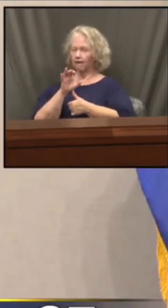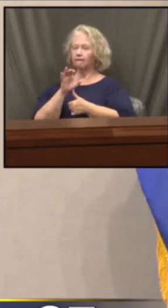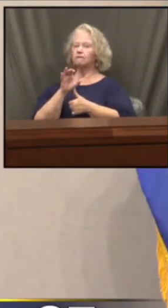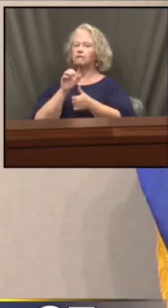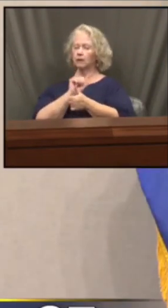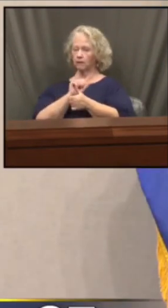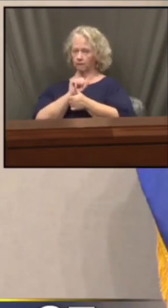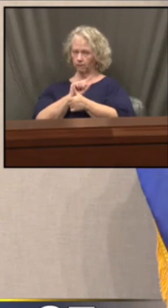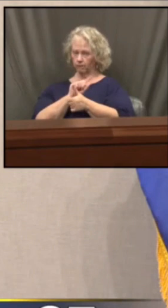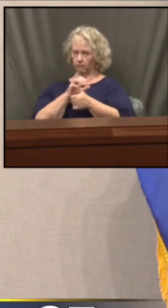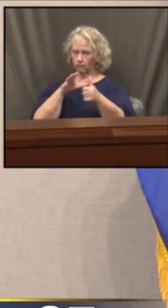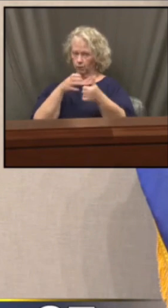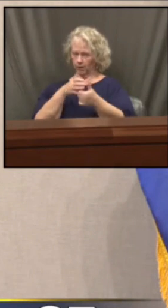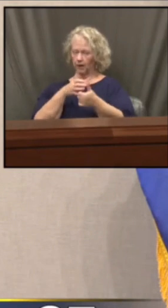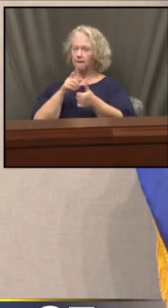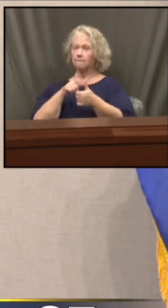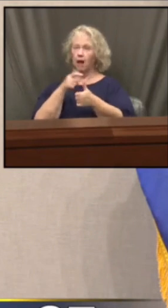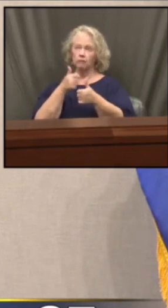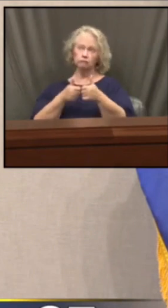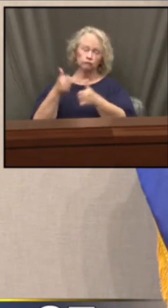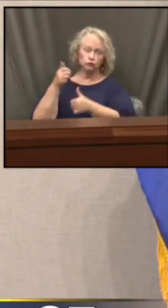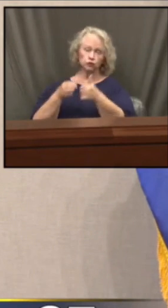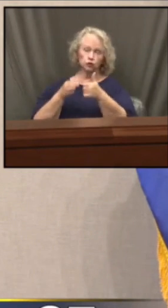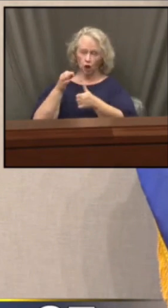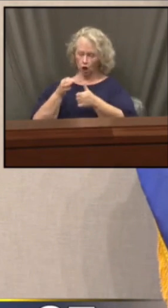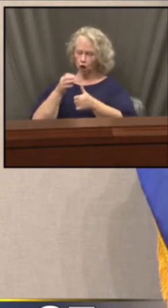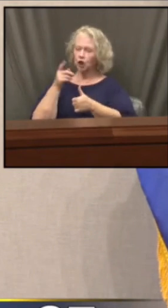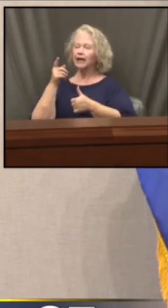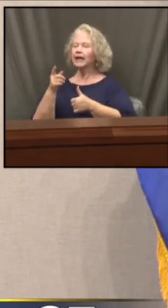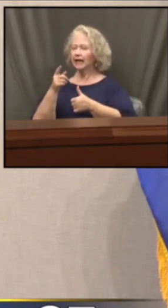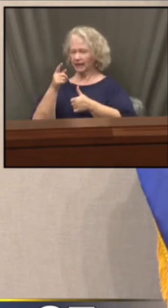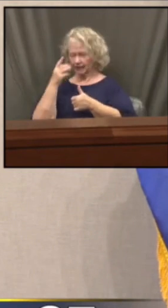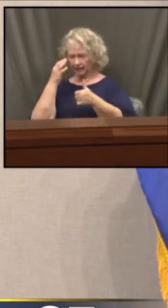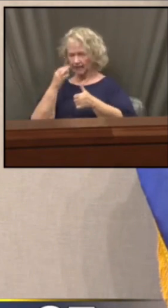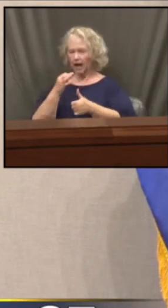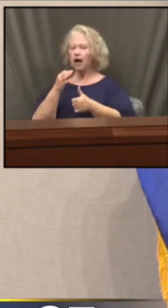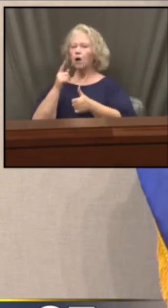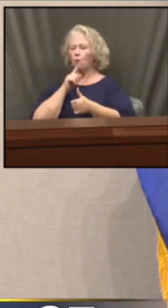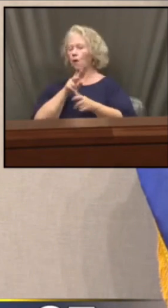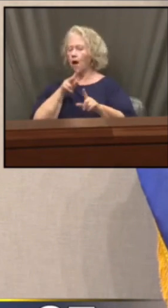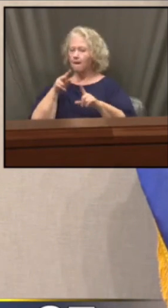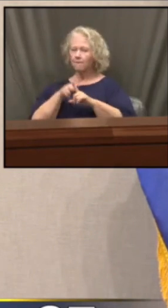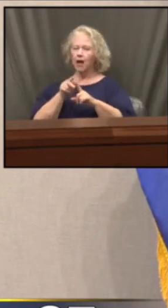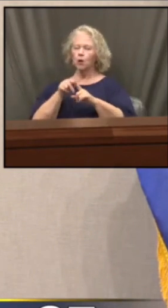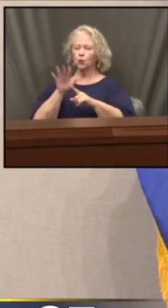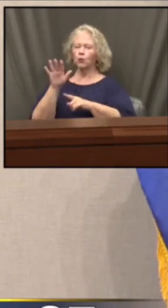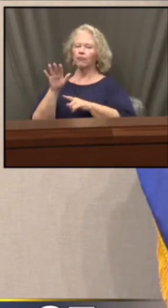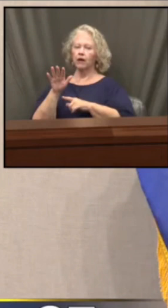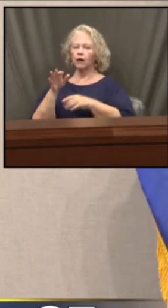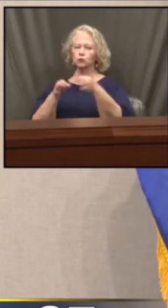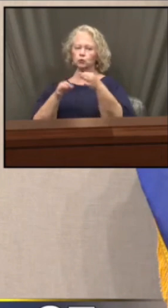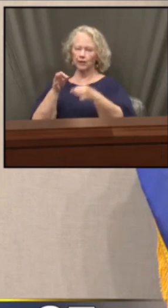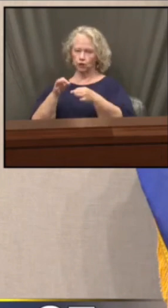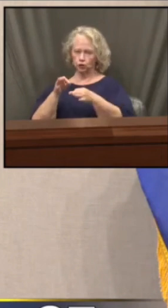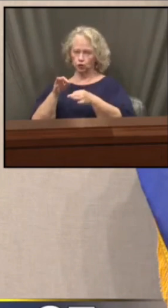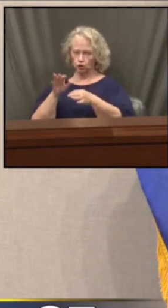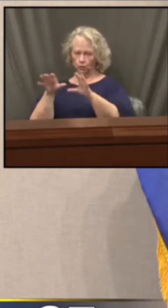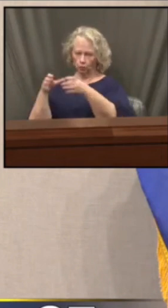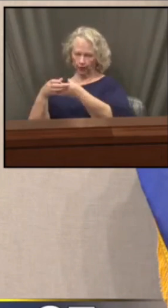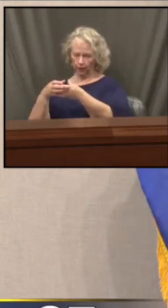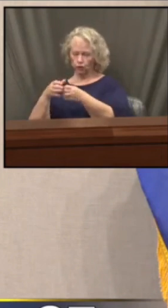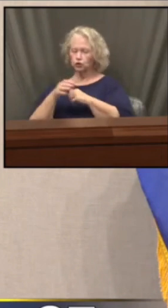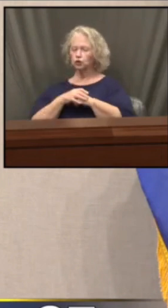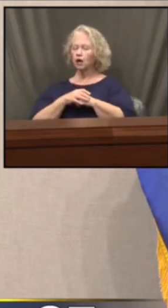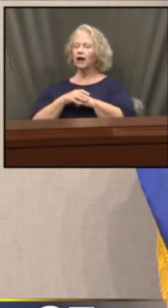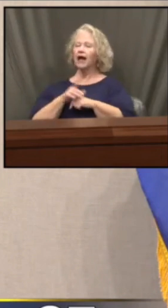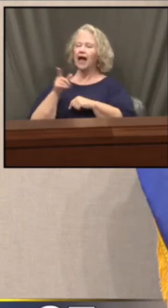Chief Justice has indicated that he plans to implement the same approach for the judicial branch. And we're aware that